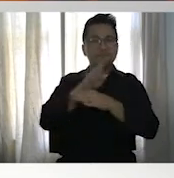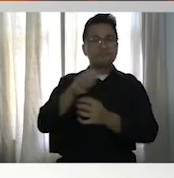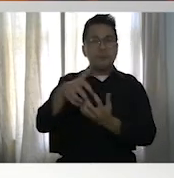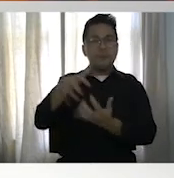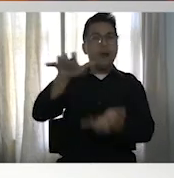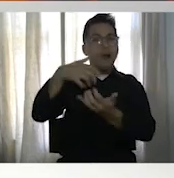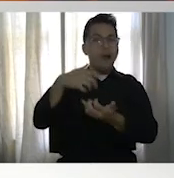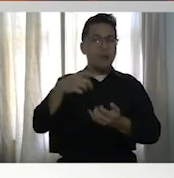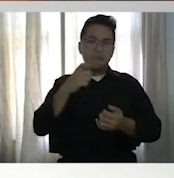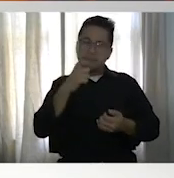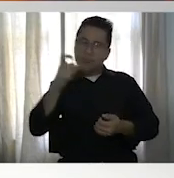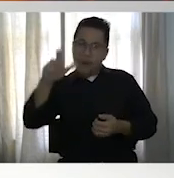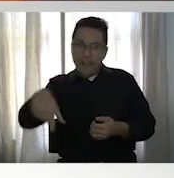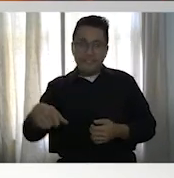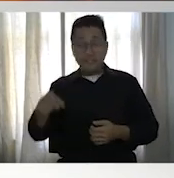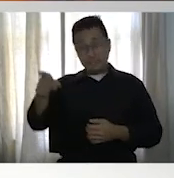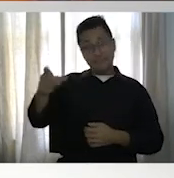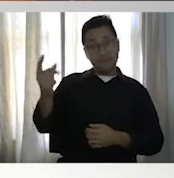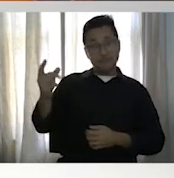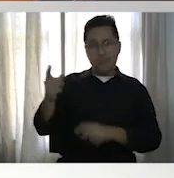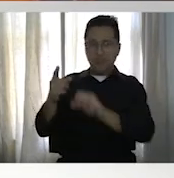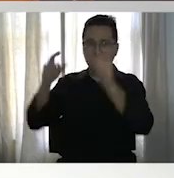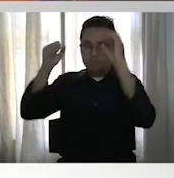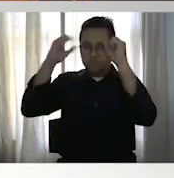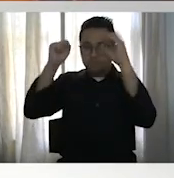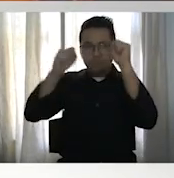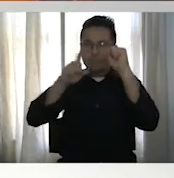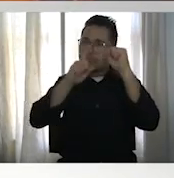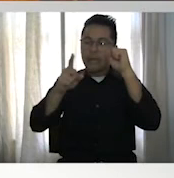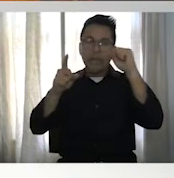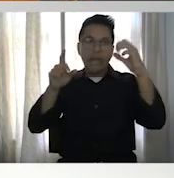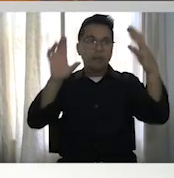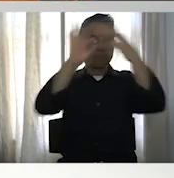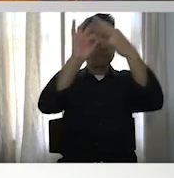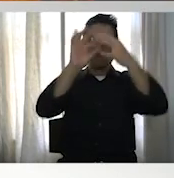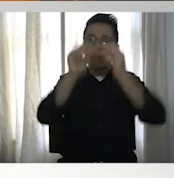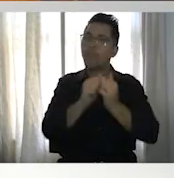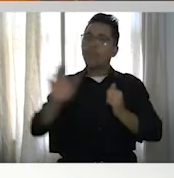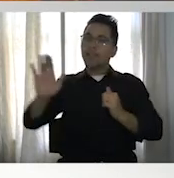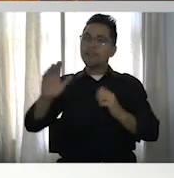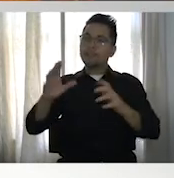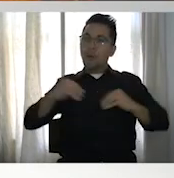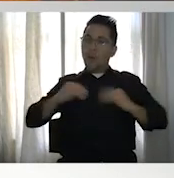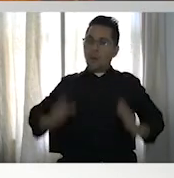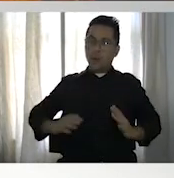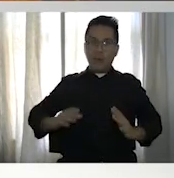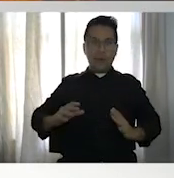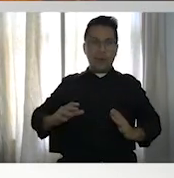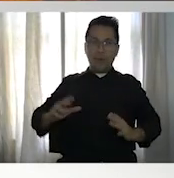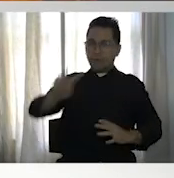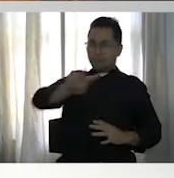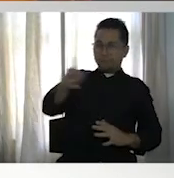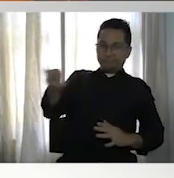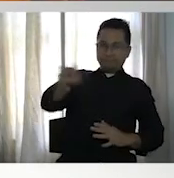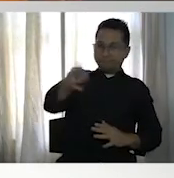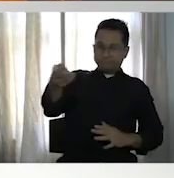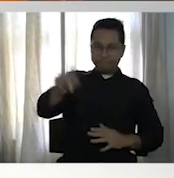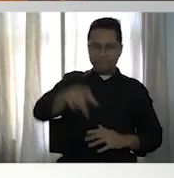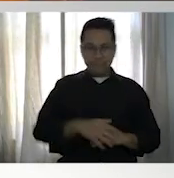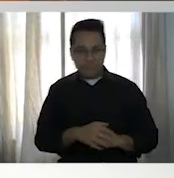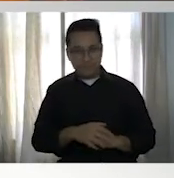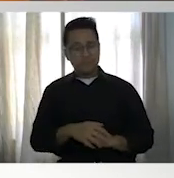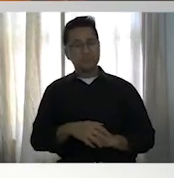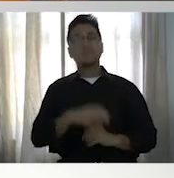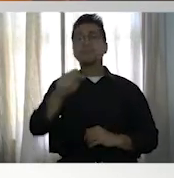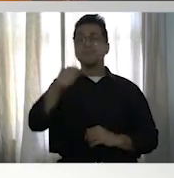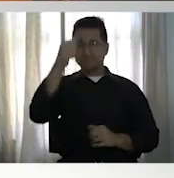don't necessarily have to. But this dog is amazing. He is so connected to his owner and she to him. And so, And just for